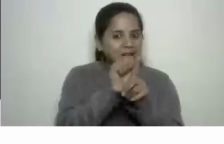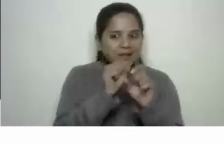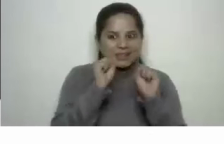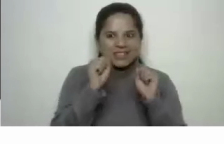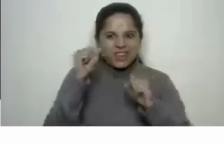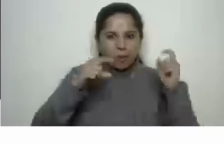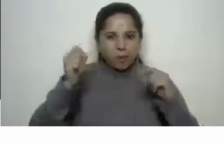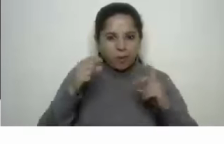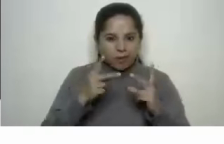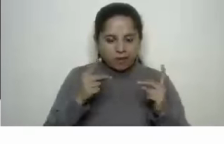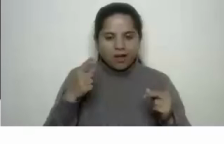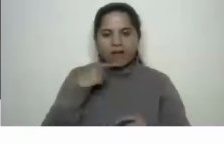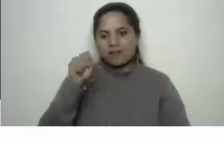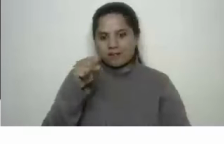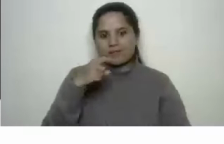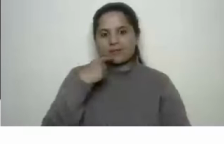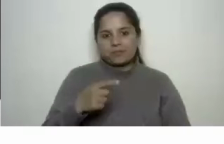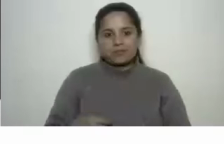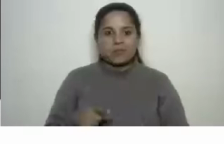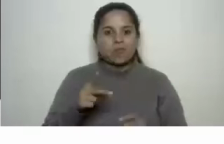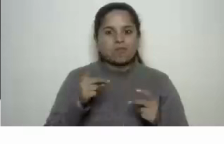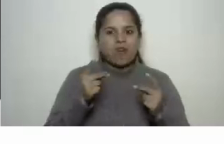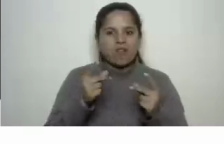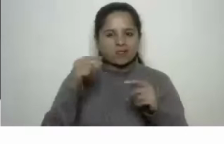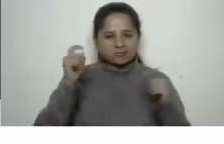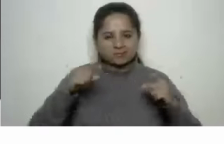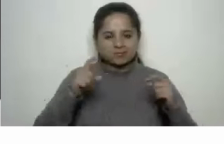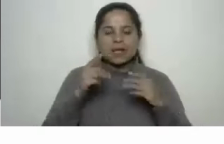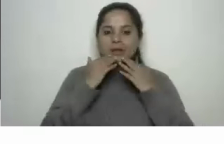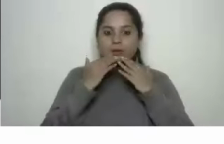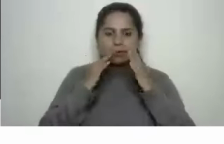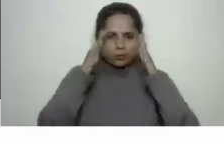Yeah. Yeah, it's moving very fast, but thank you very much.